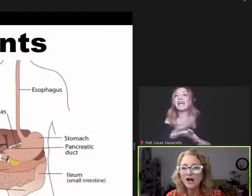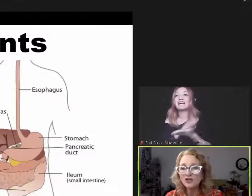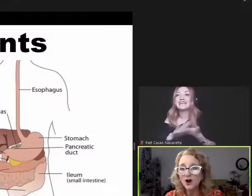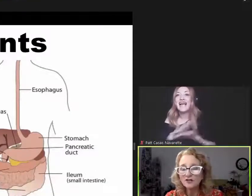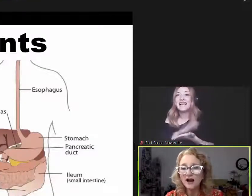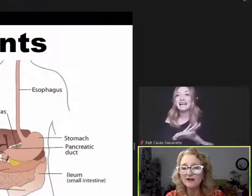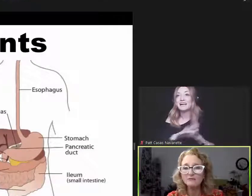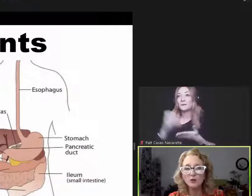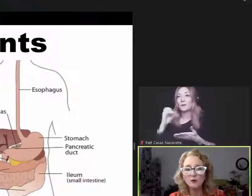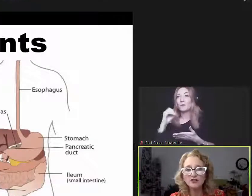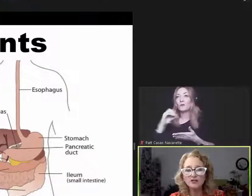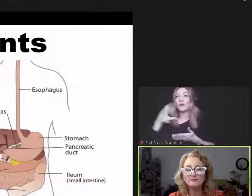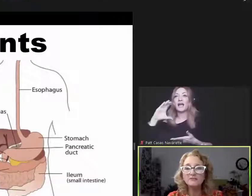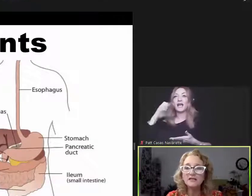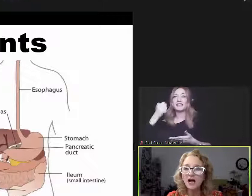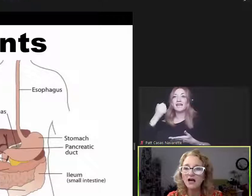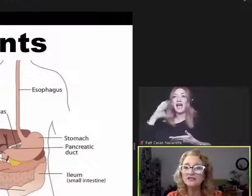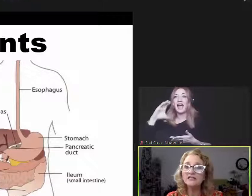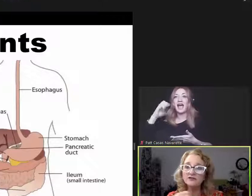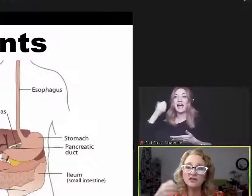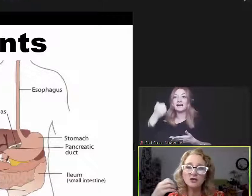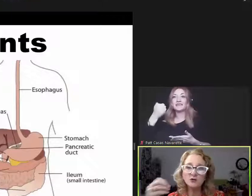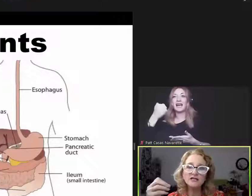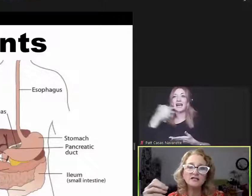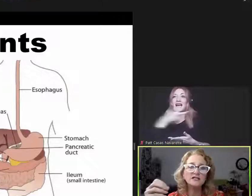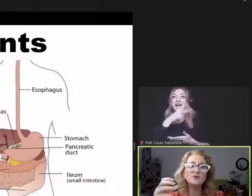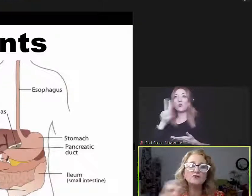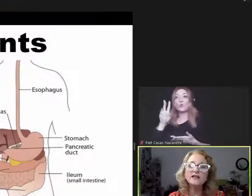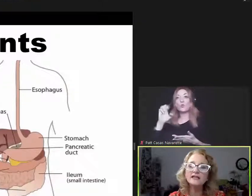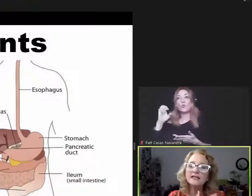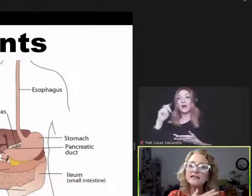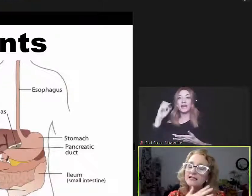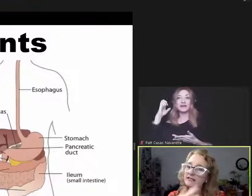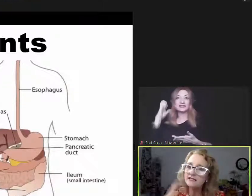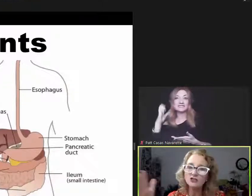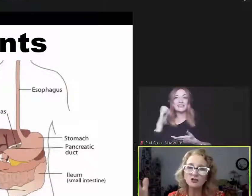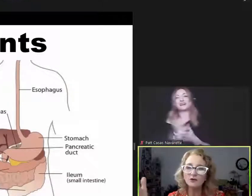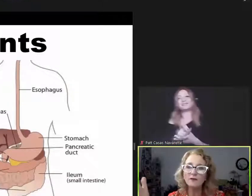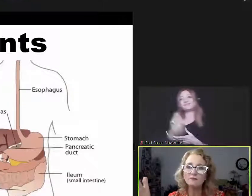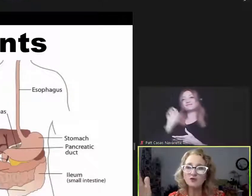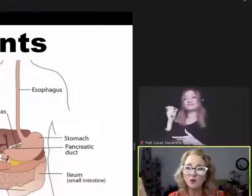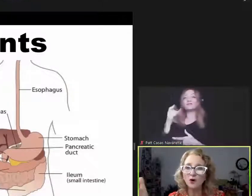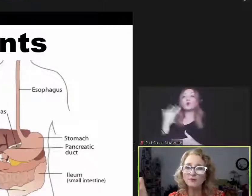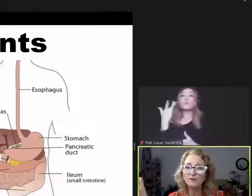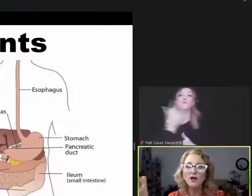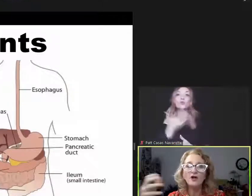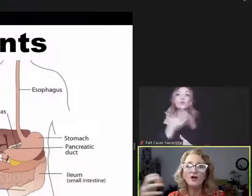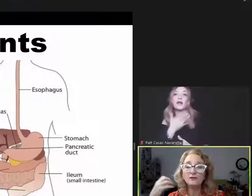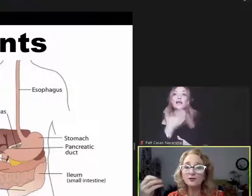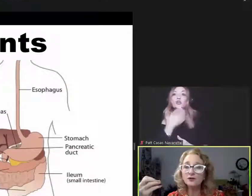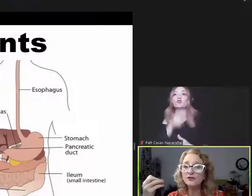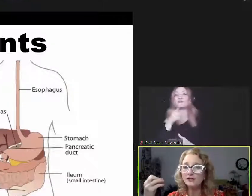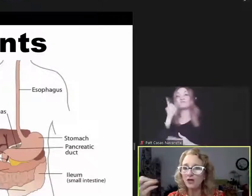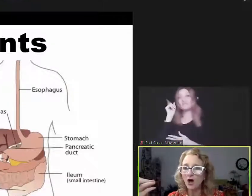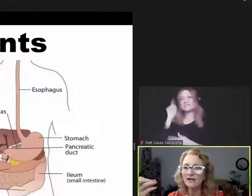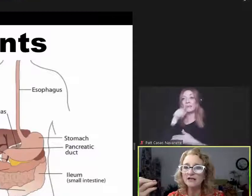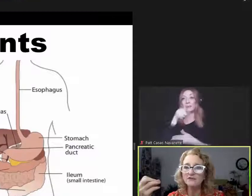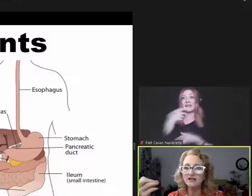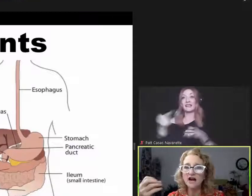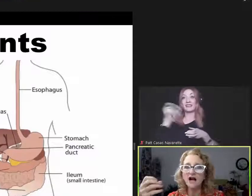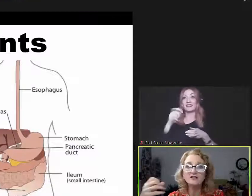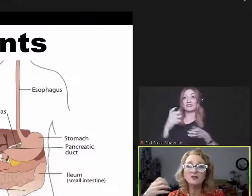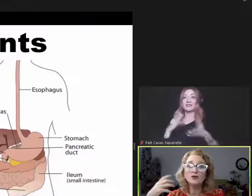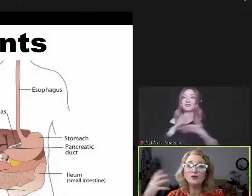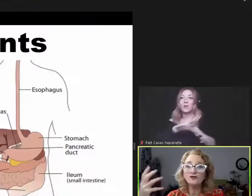So I talked about absorption because Giving Greens is really easy to absorb through the lining